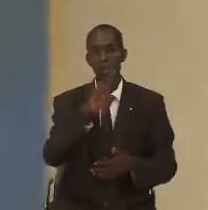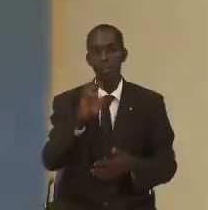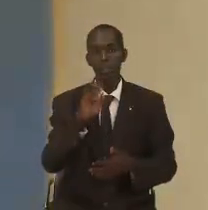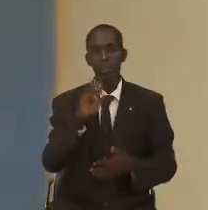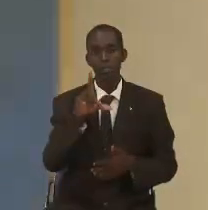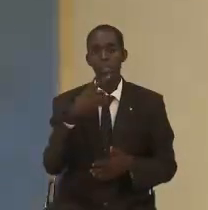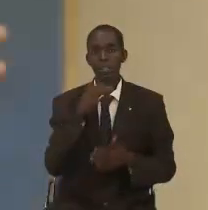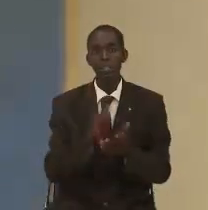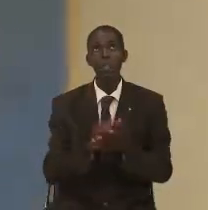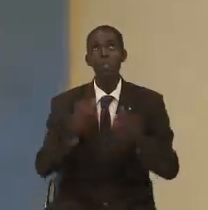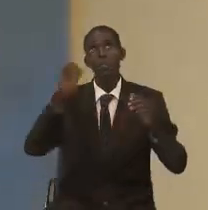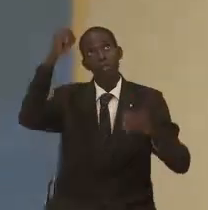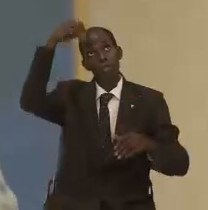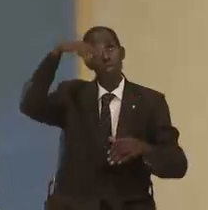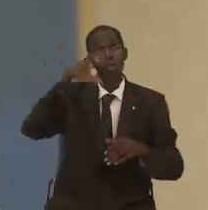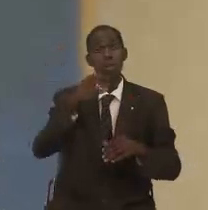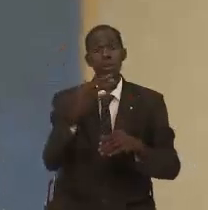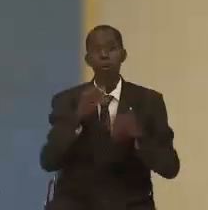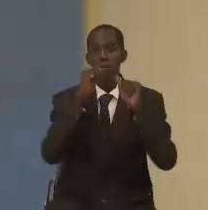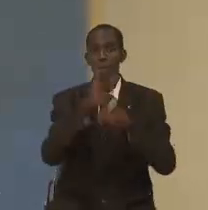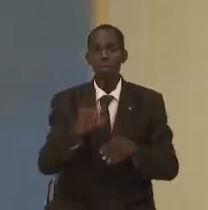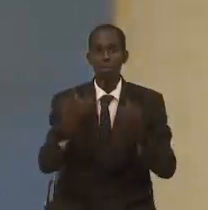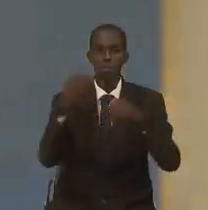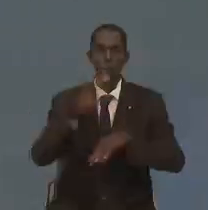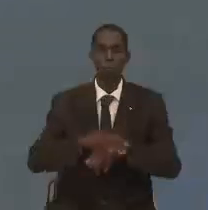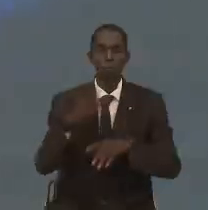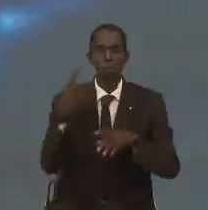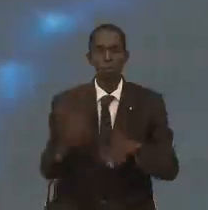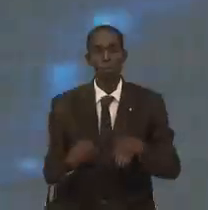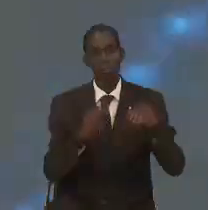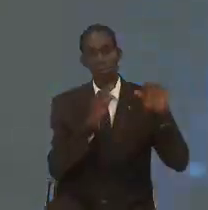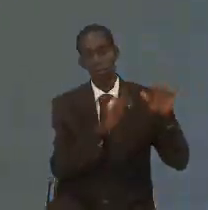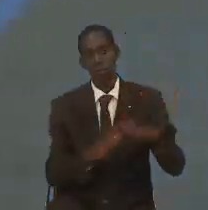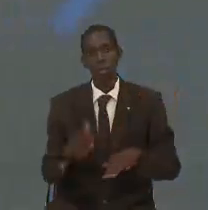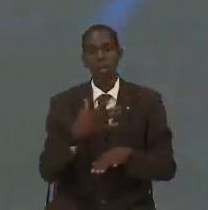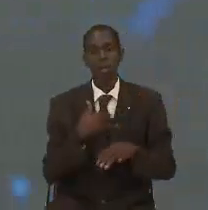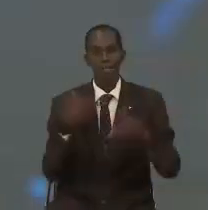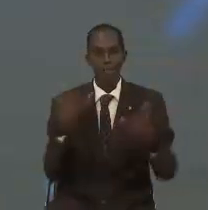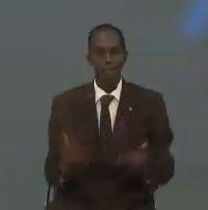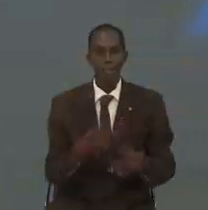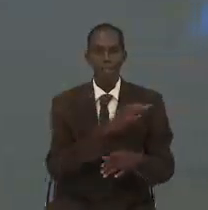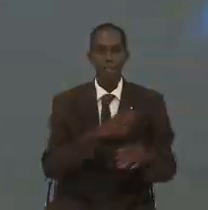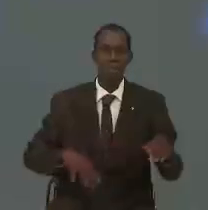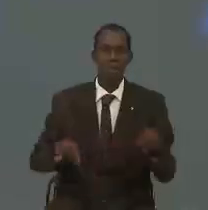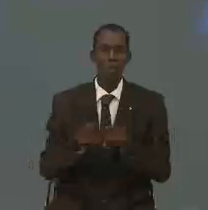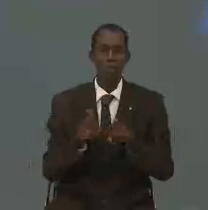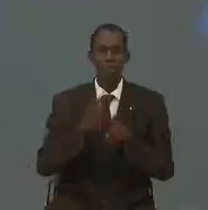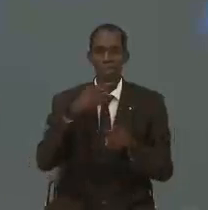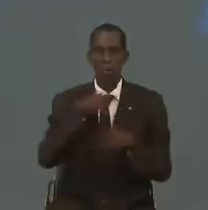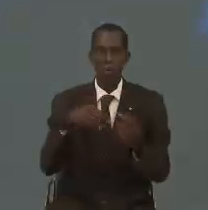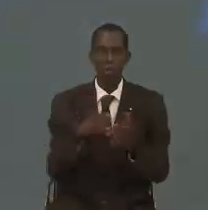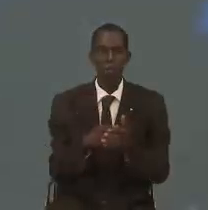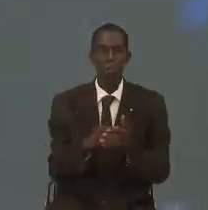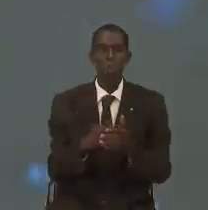of blessing are coming upon the flock. And now Christ mentions the flock, and he said, fear not, little